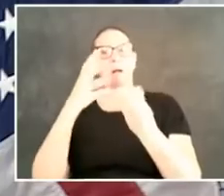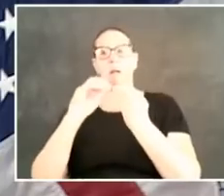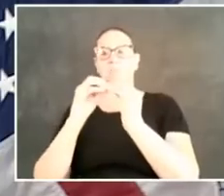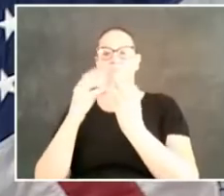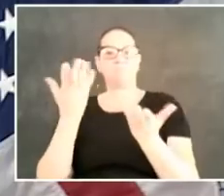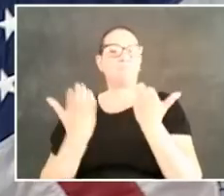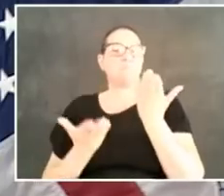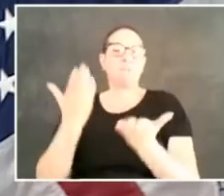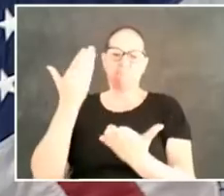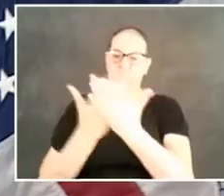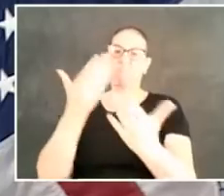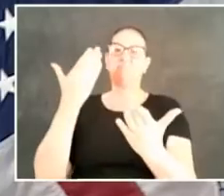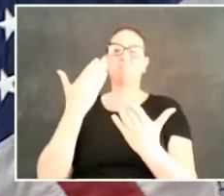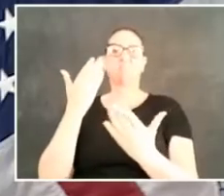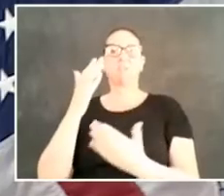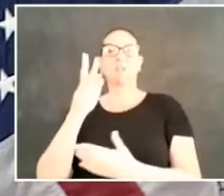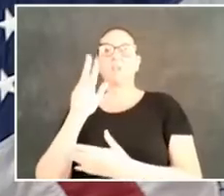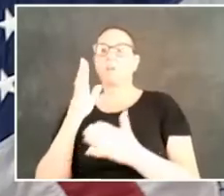elaborate?